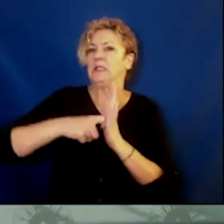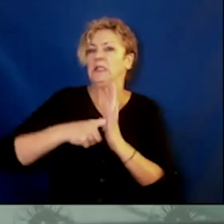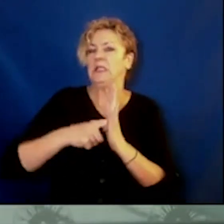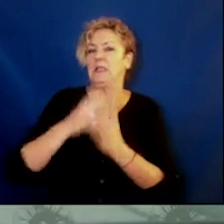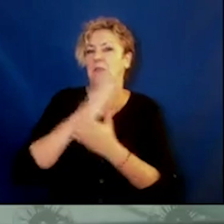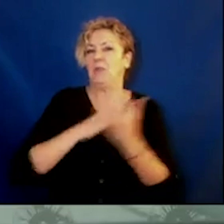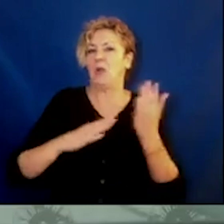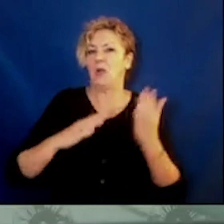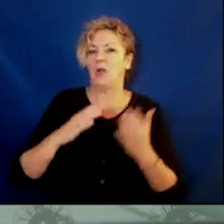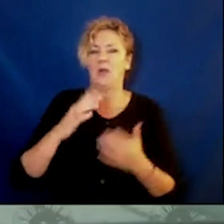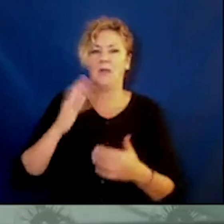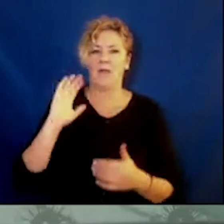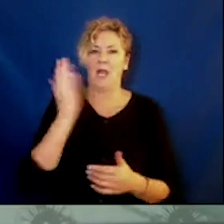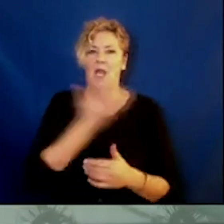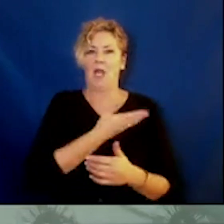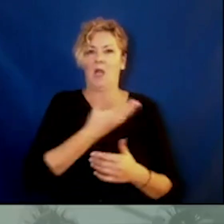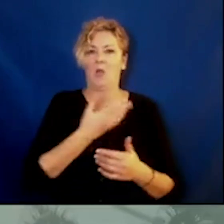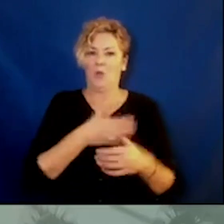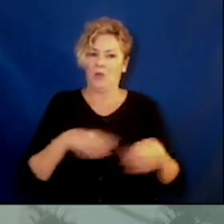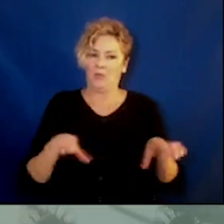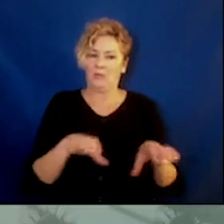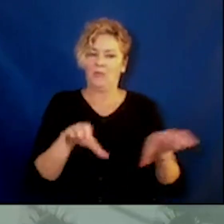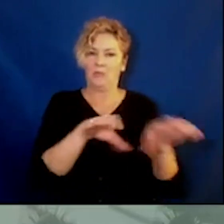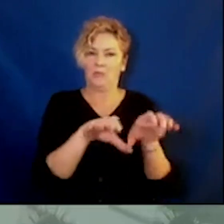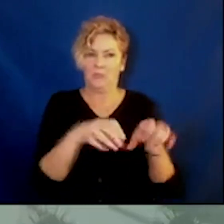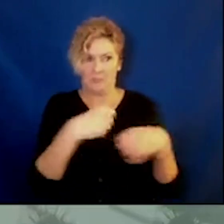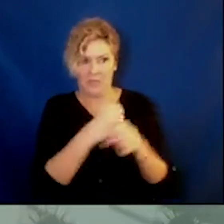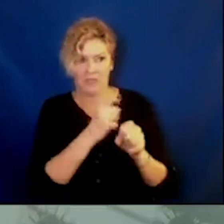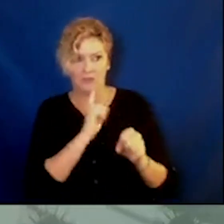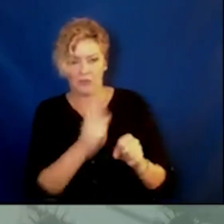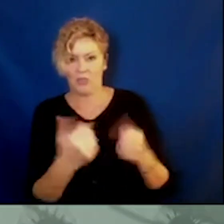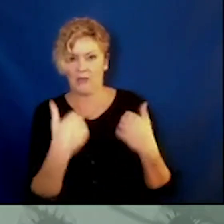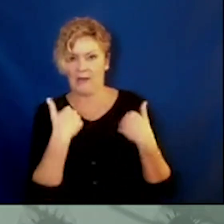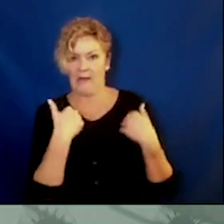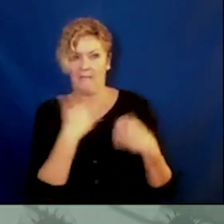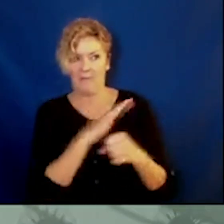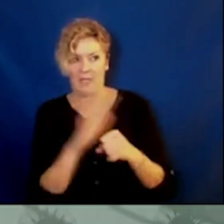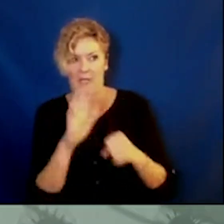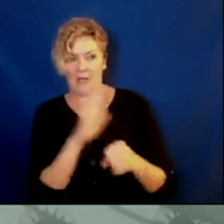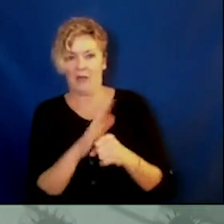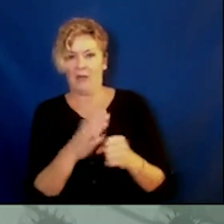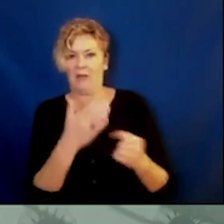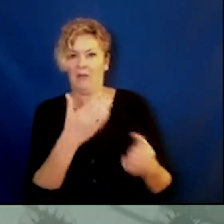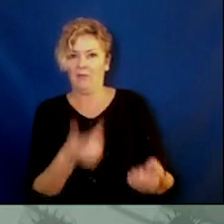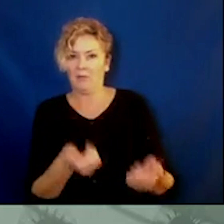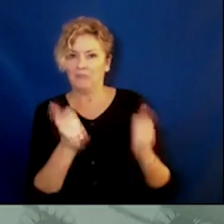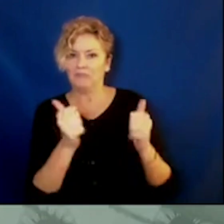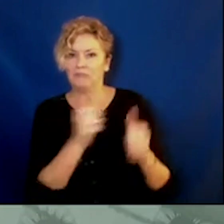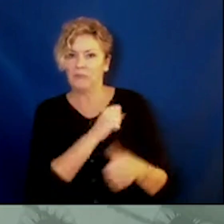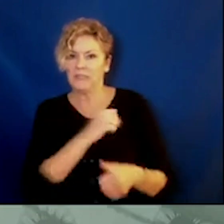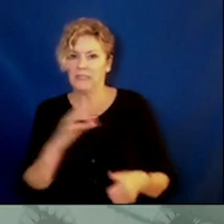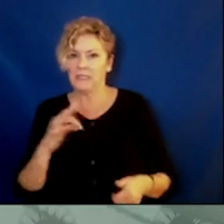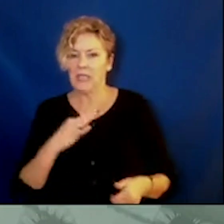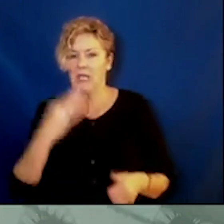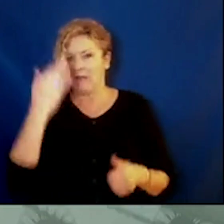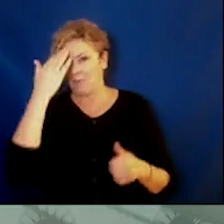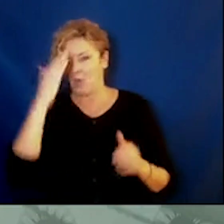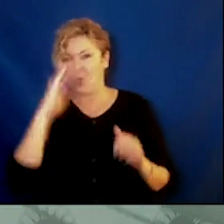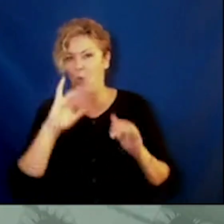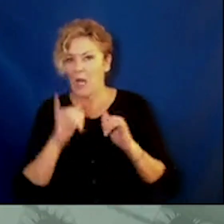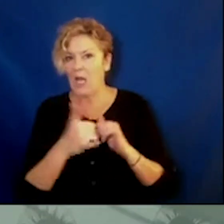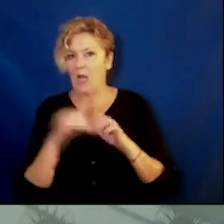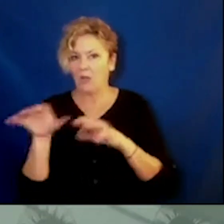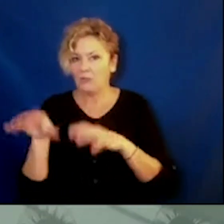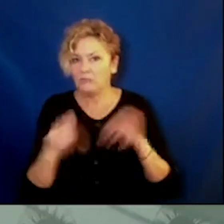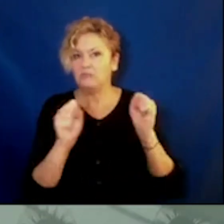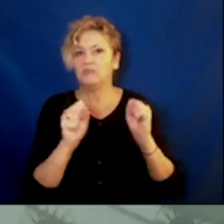up public health, why we announced 500 more people to do this work, why we've hired 523, why by the end of this week I believe